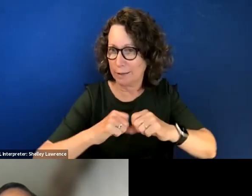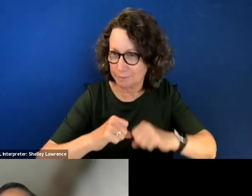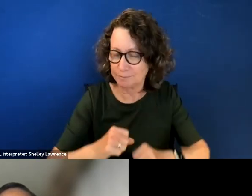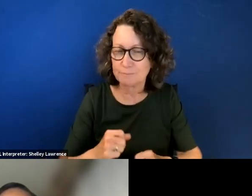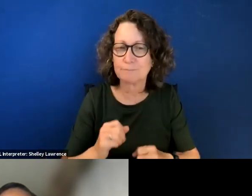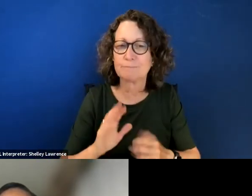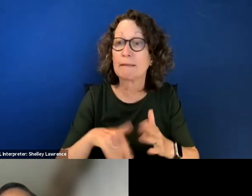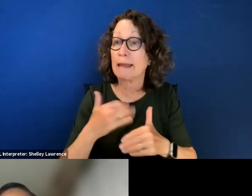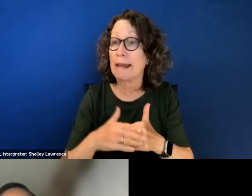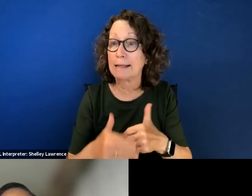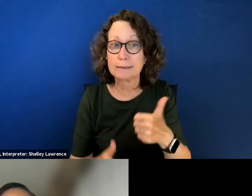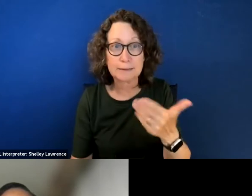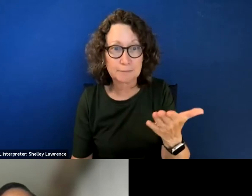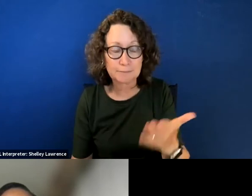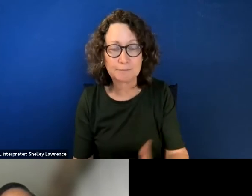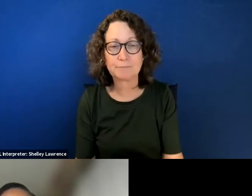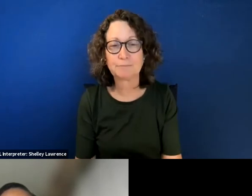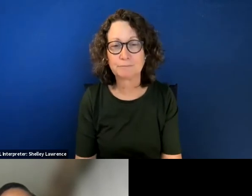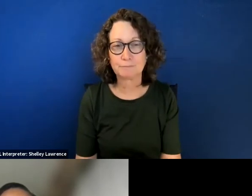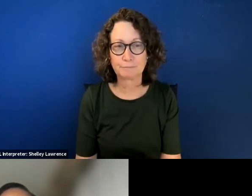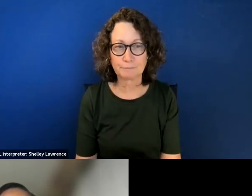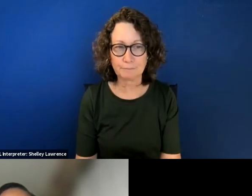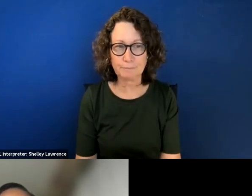Next slide.